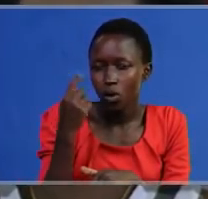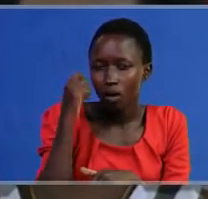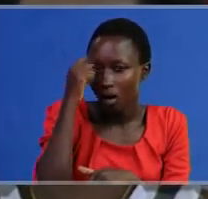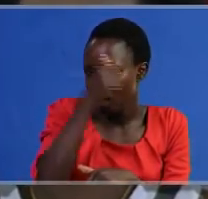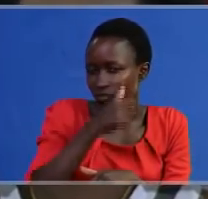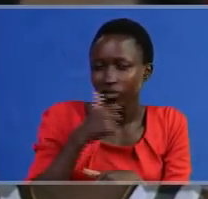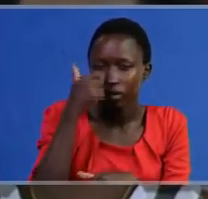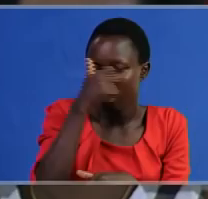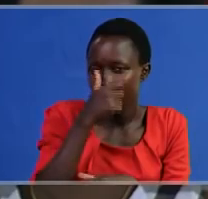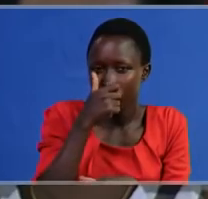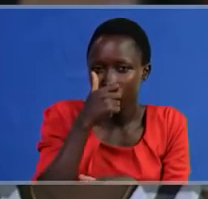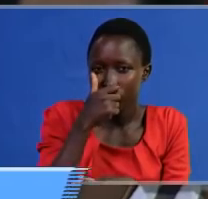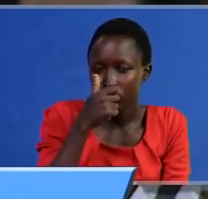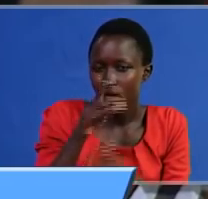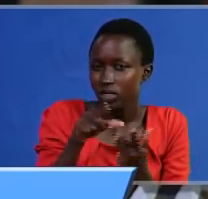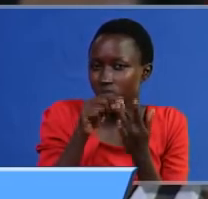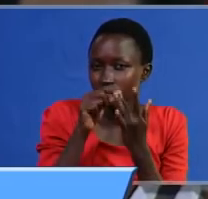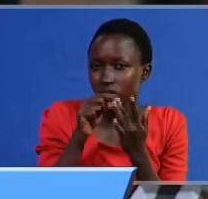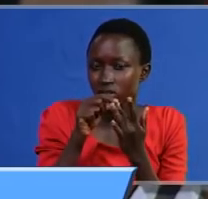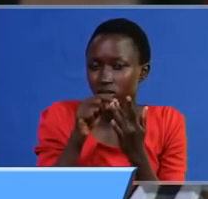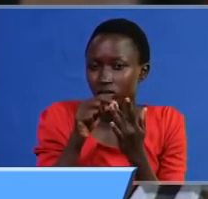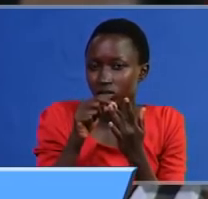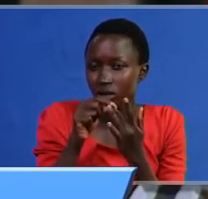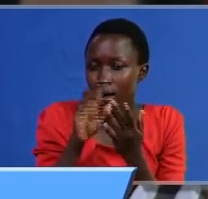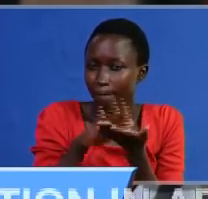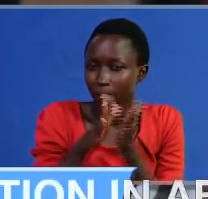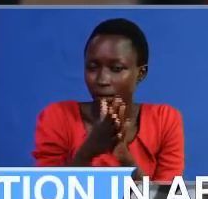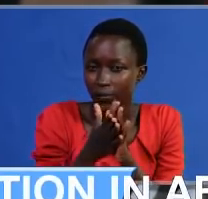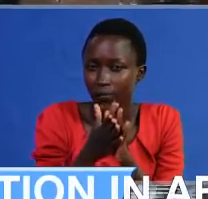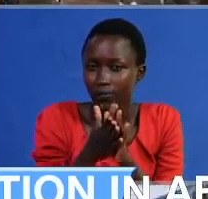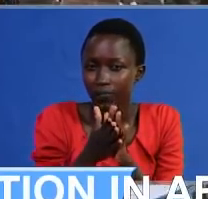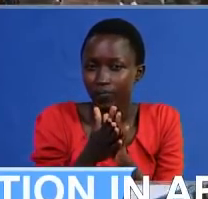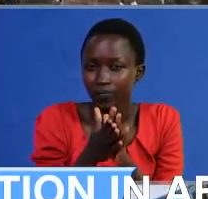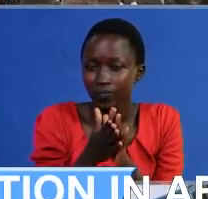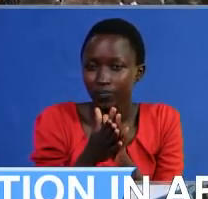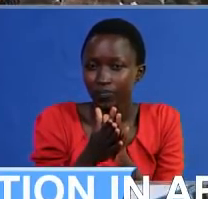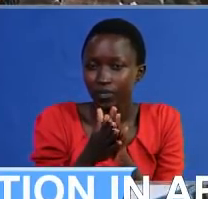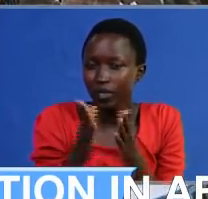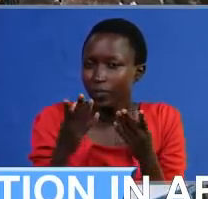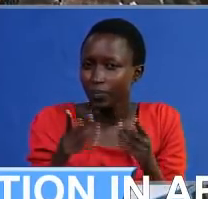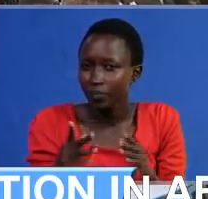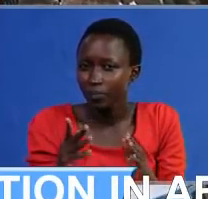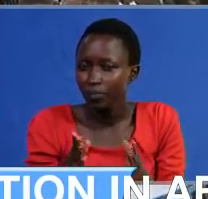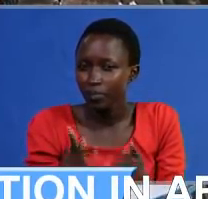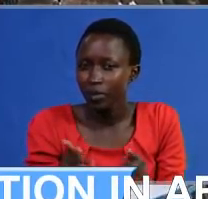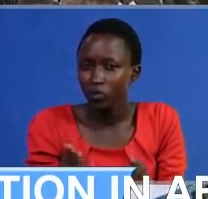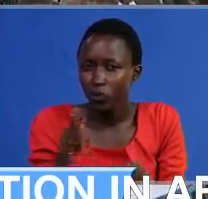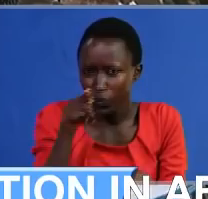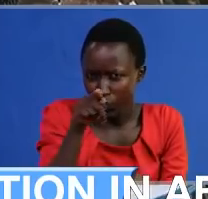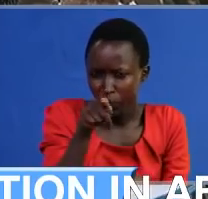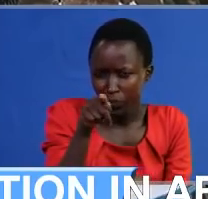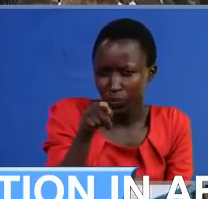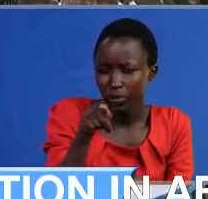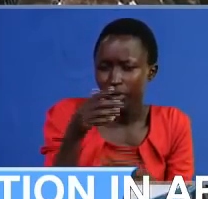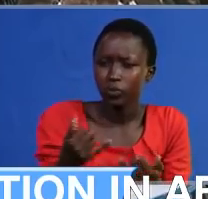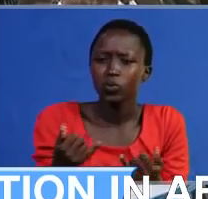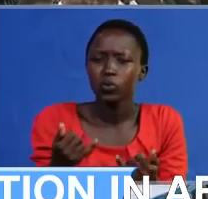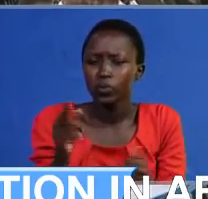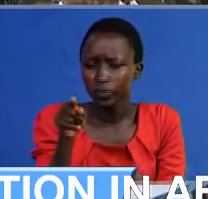Africa, especially the ones who became human beings, you people now.